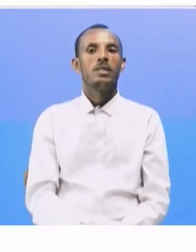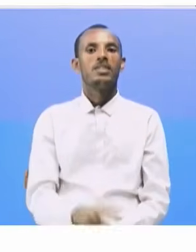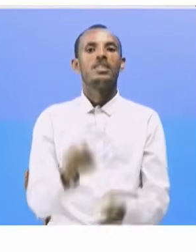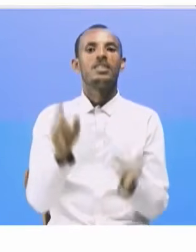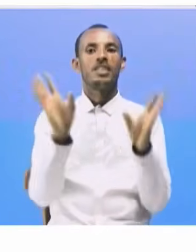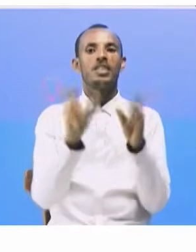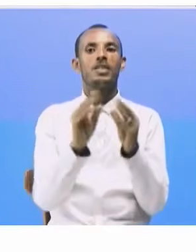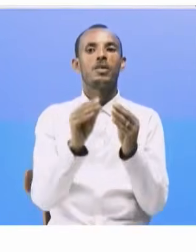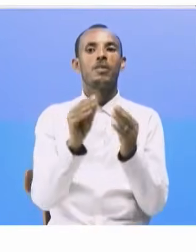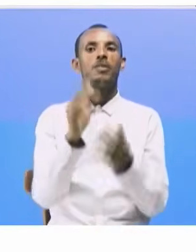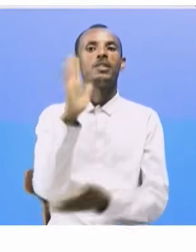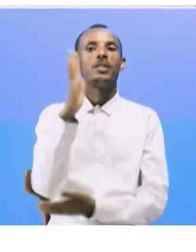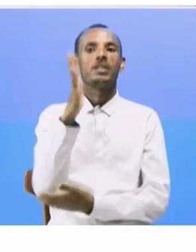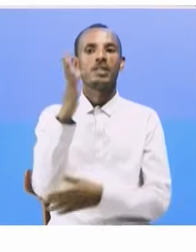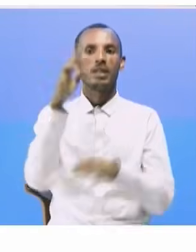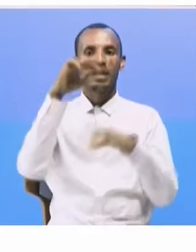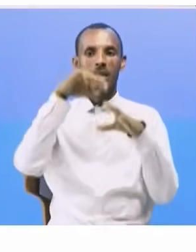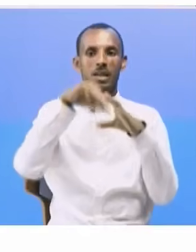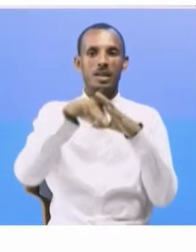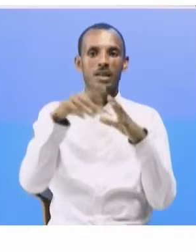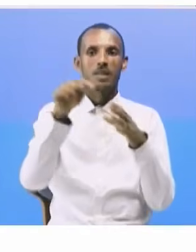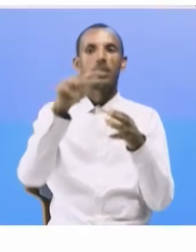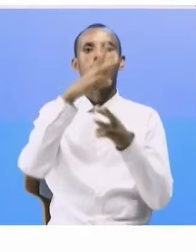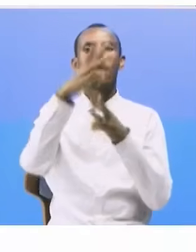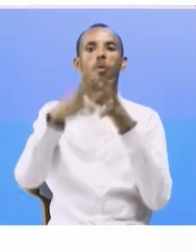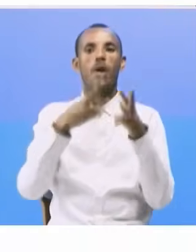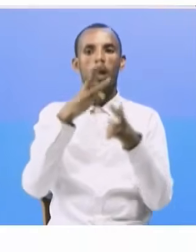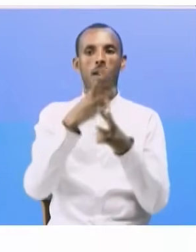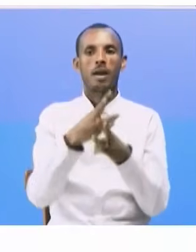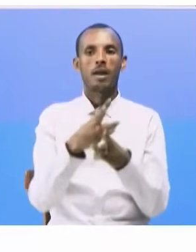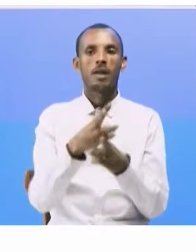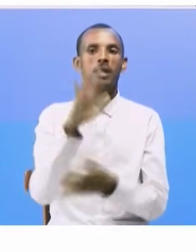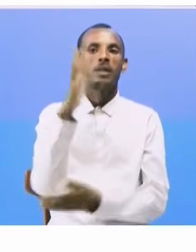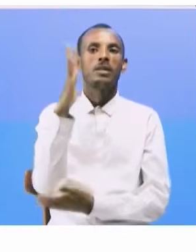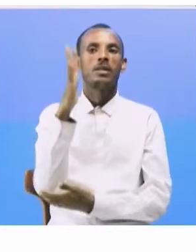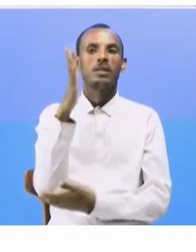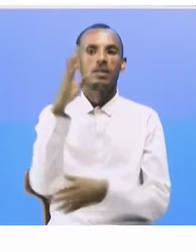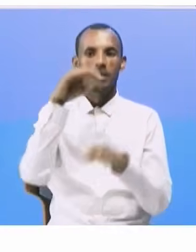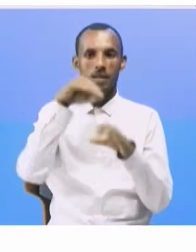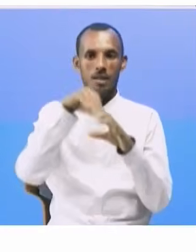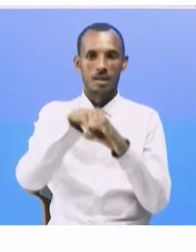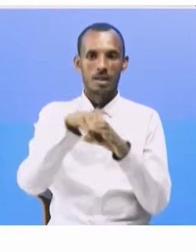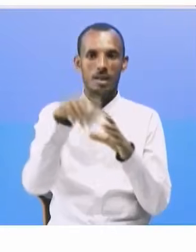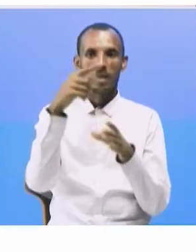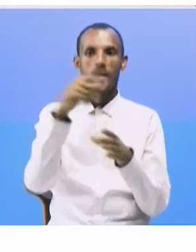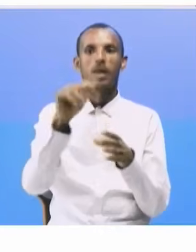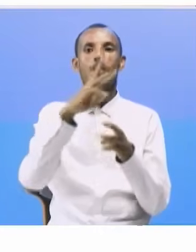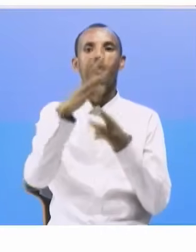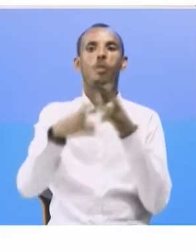in the world. Trees in the world.